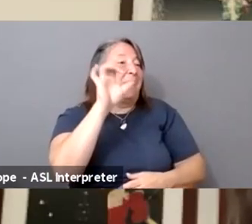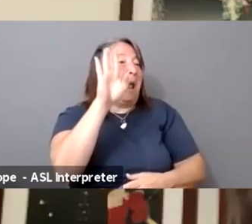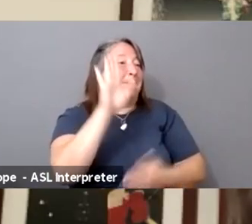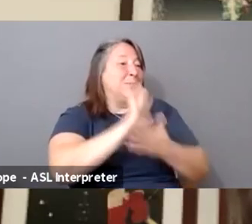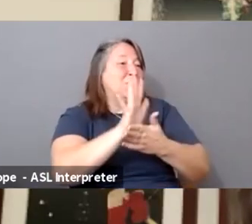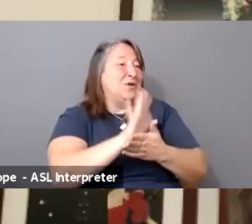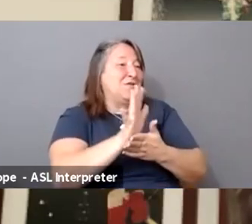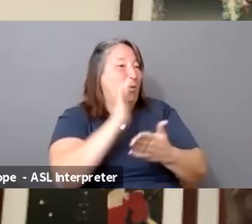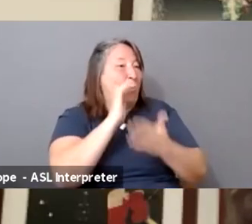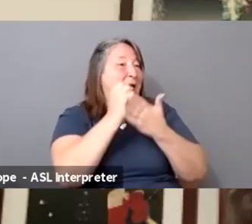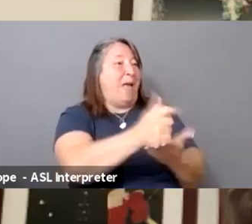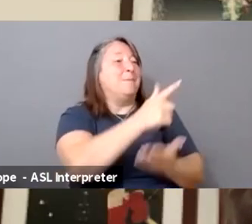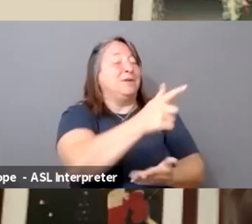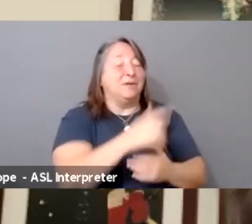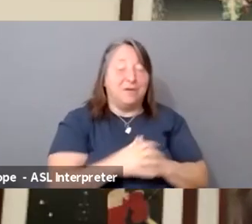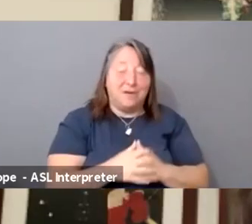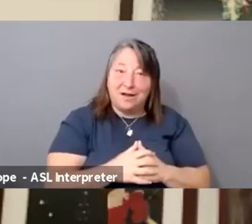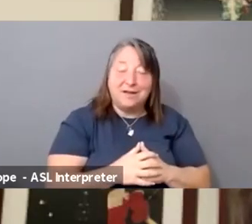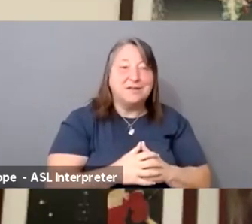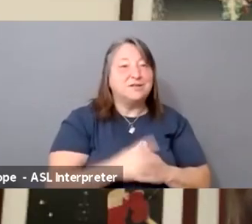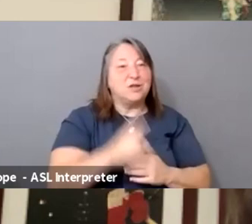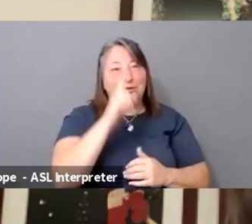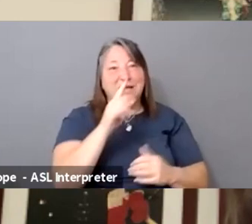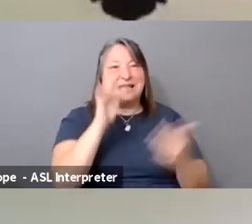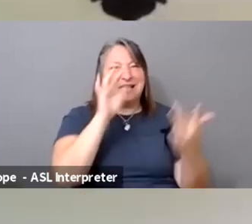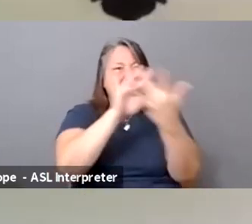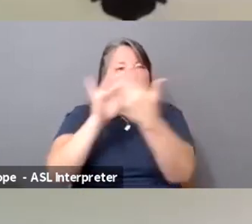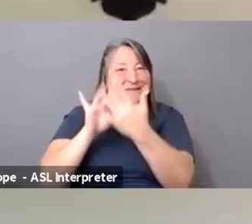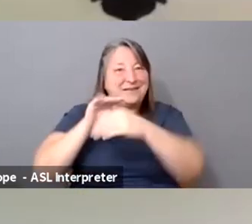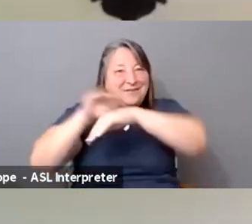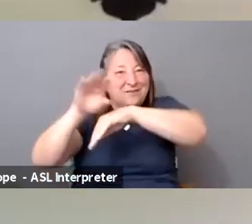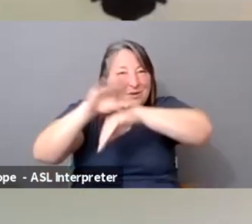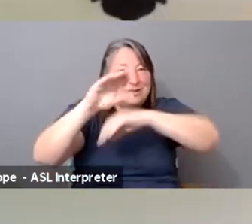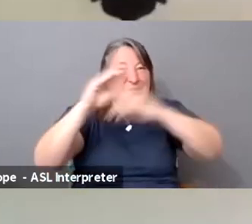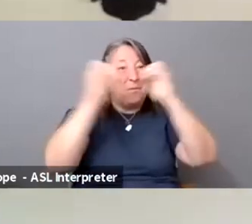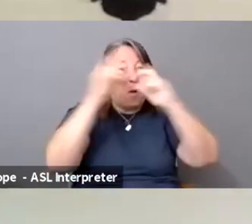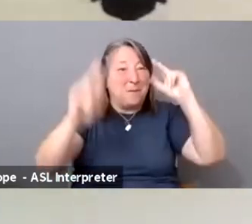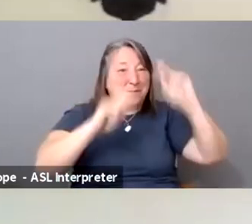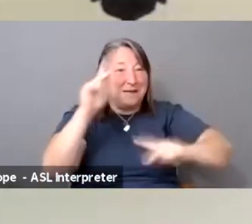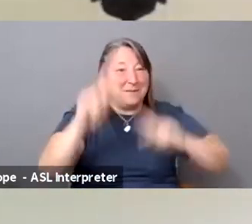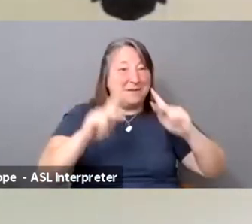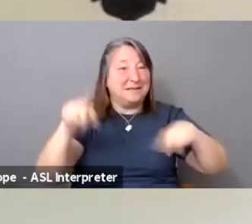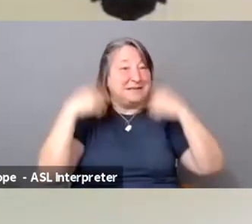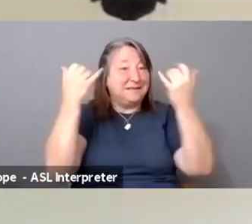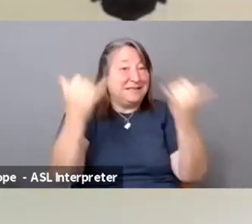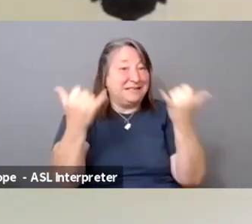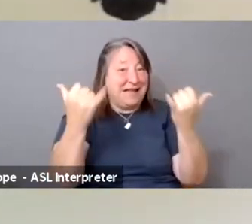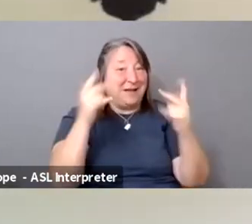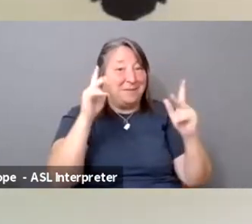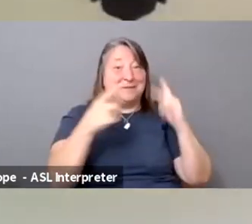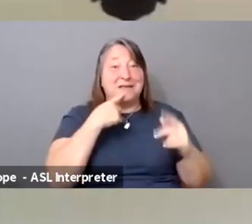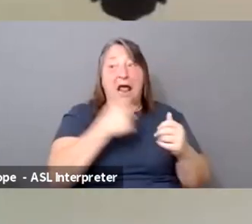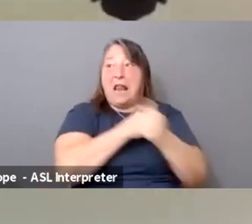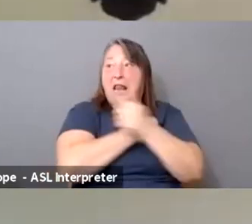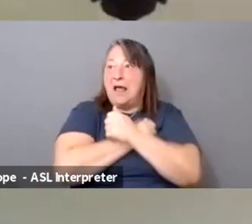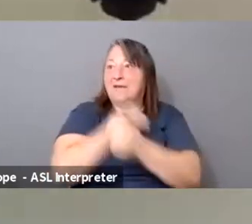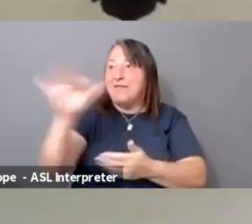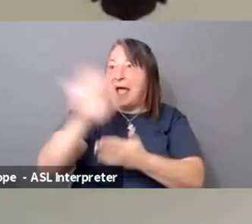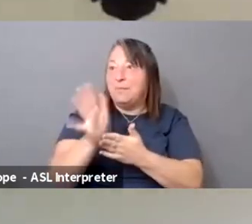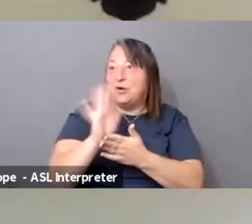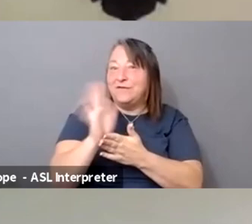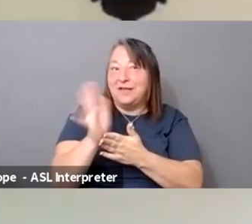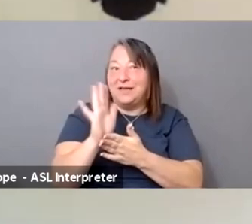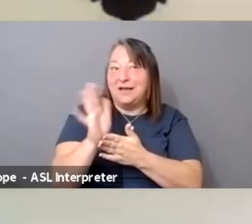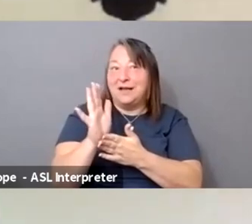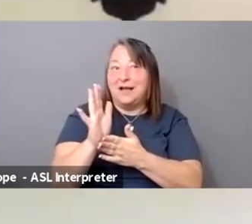was a little further than we thought. And to this day, it's still, as soon as somebody says that they love the movie, I don't